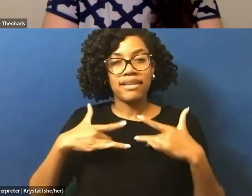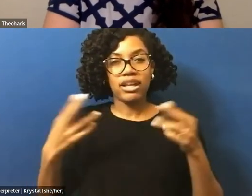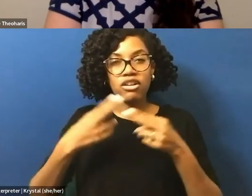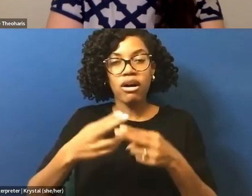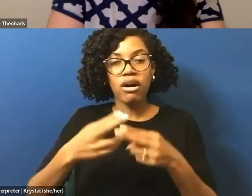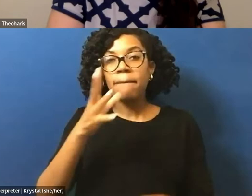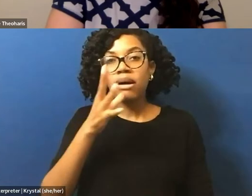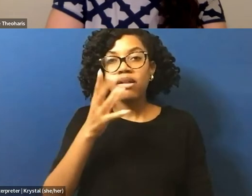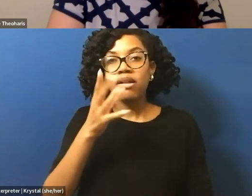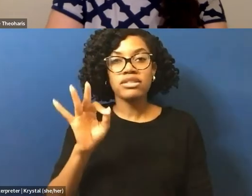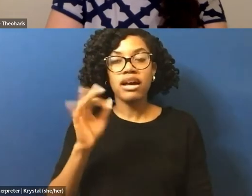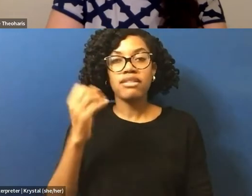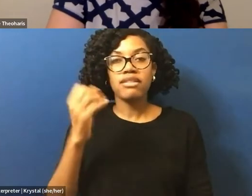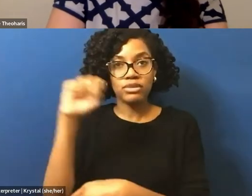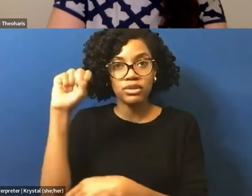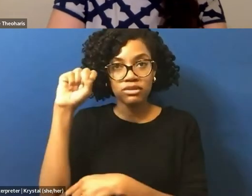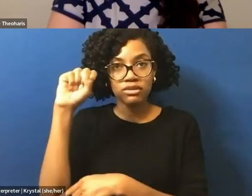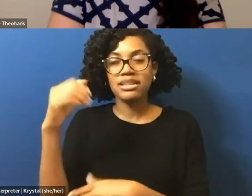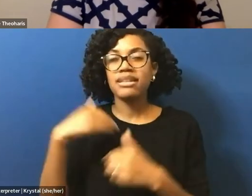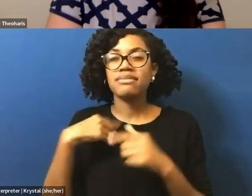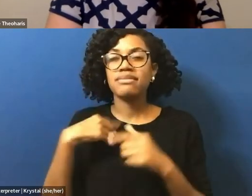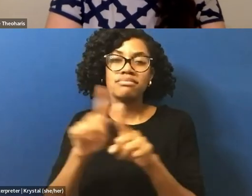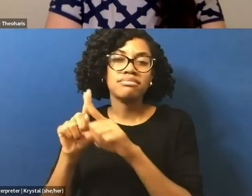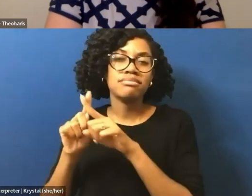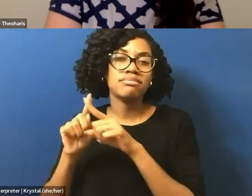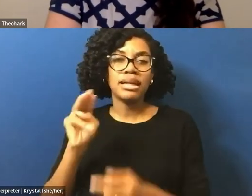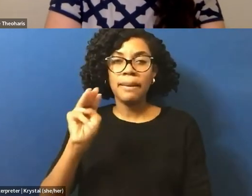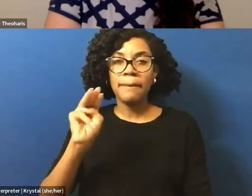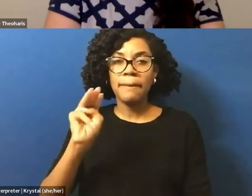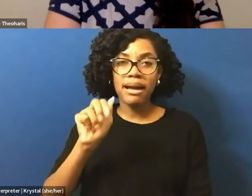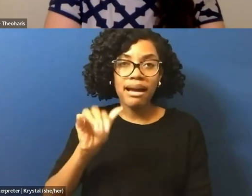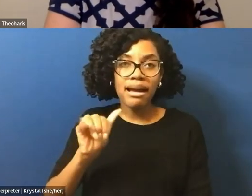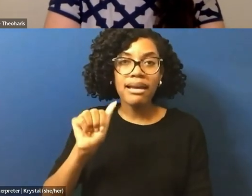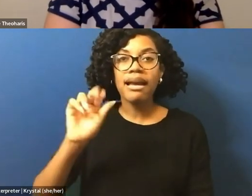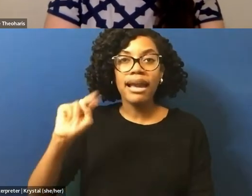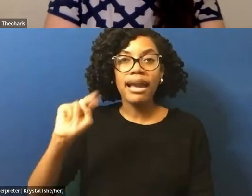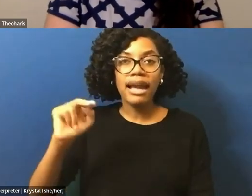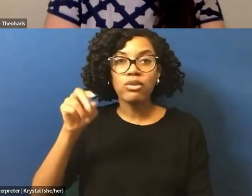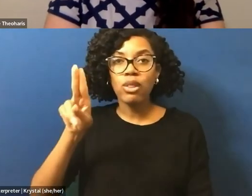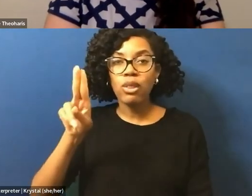Dorothy Height, they've got Maya Angelou, they've got Betty Shabazz,